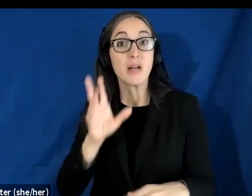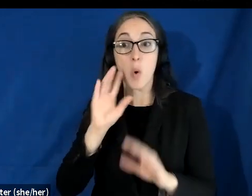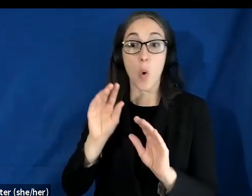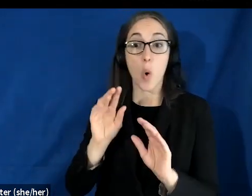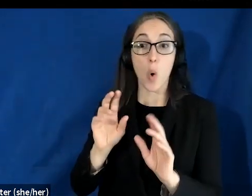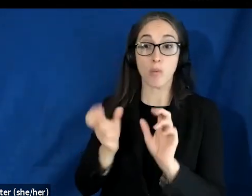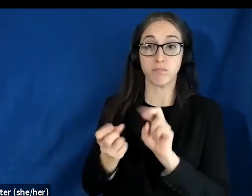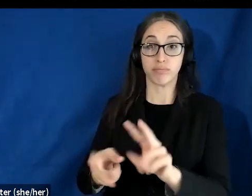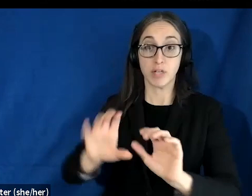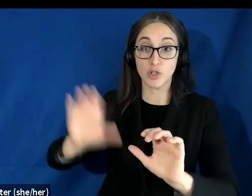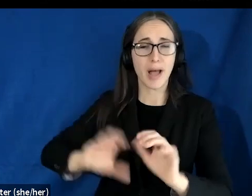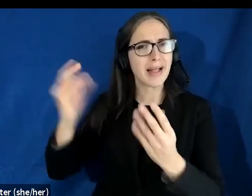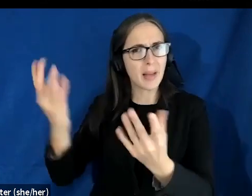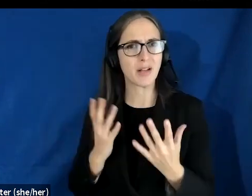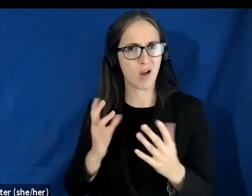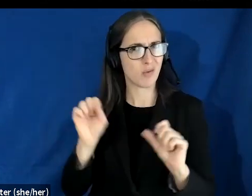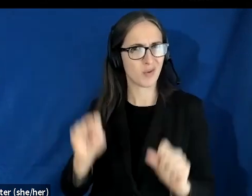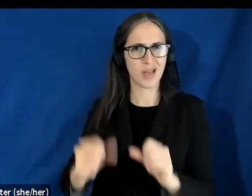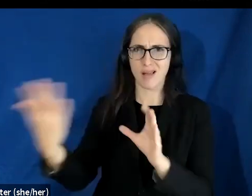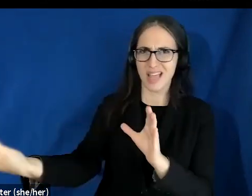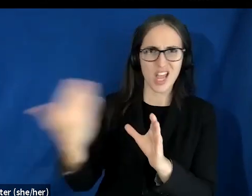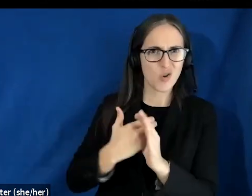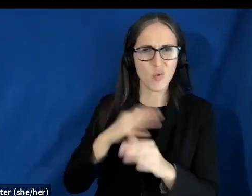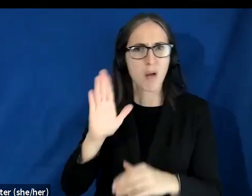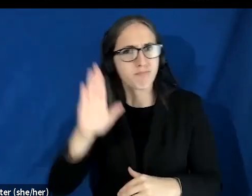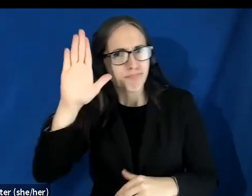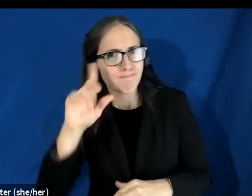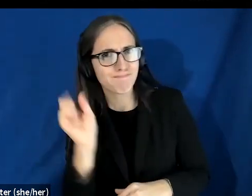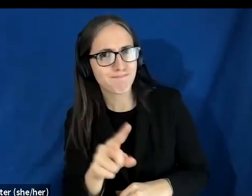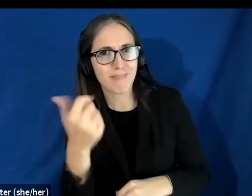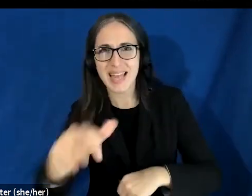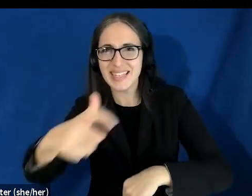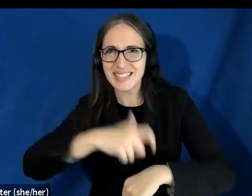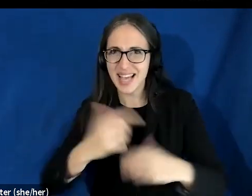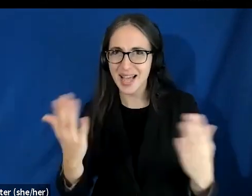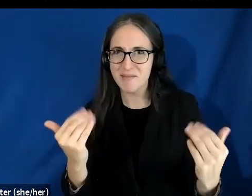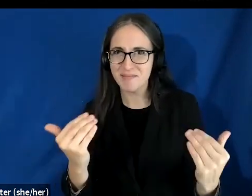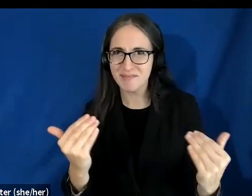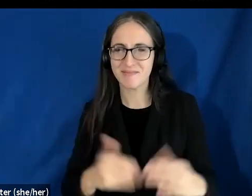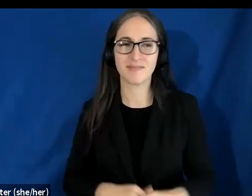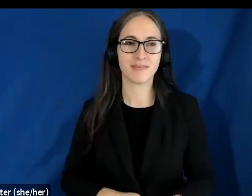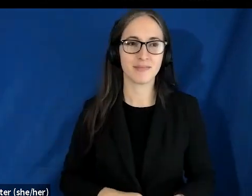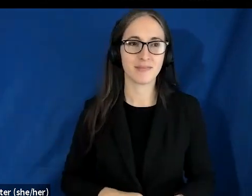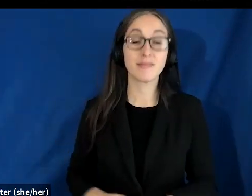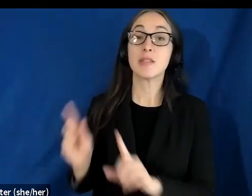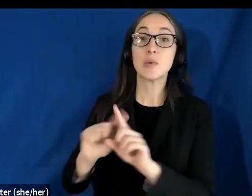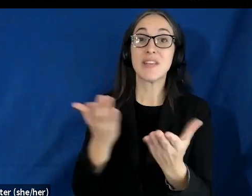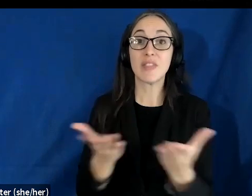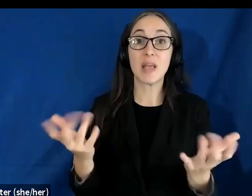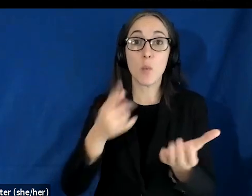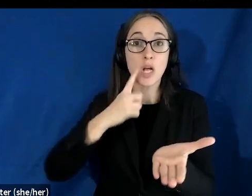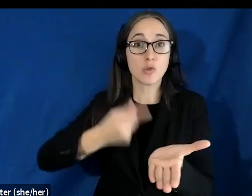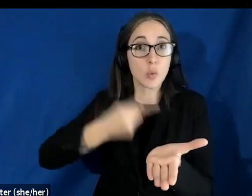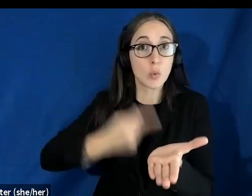know. Just feel free to interrupt at any time. So here are some of the things that I wanted to cover today is